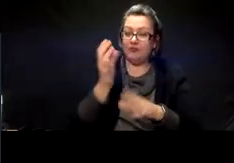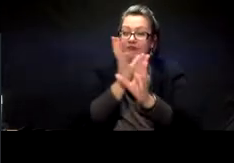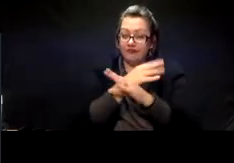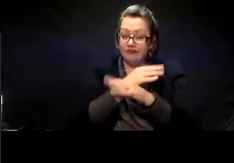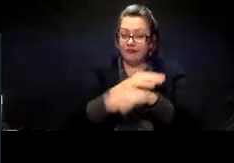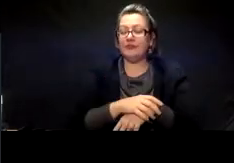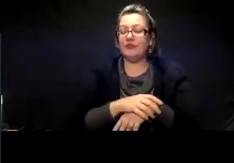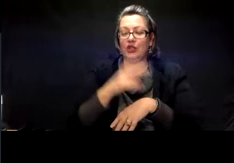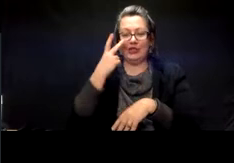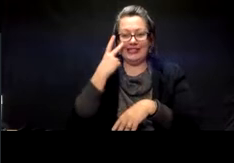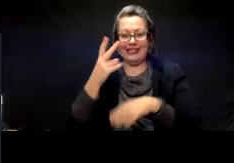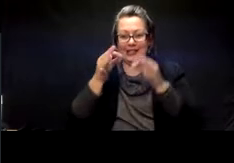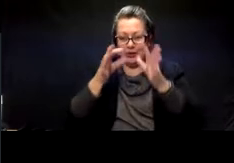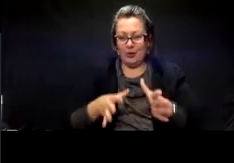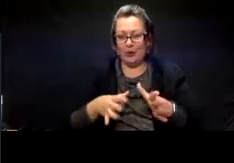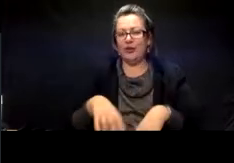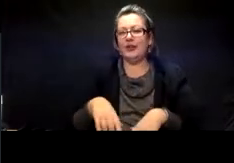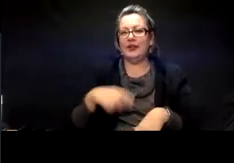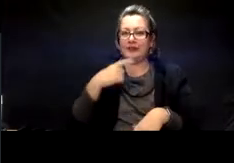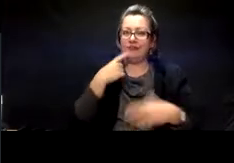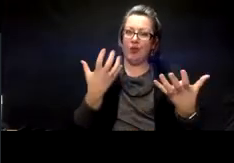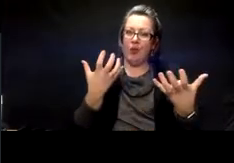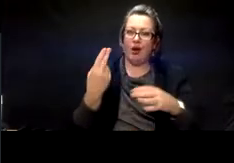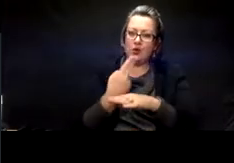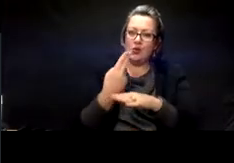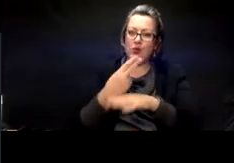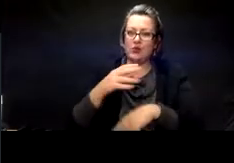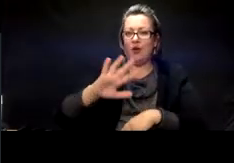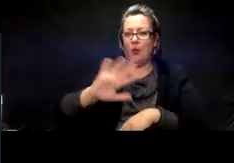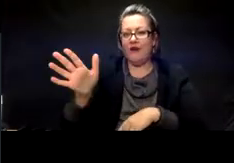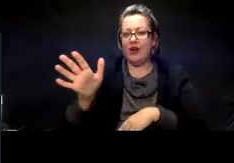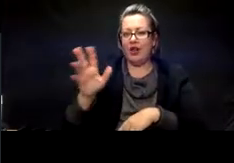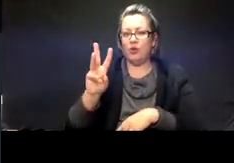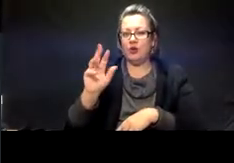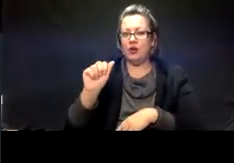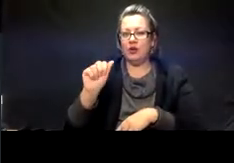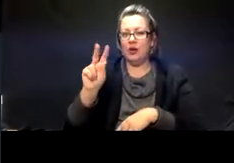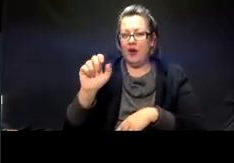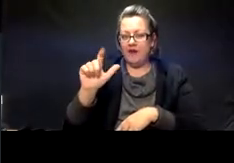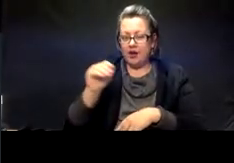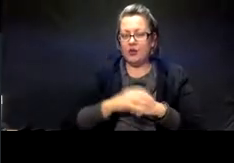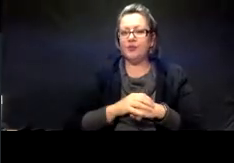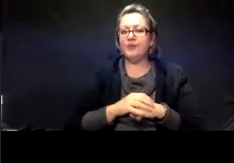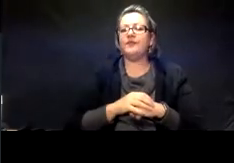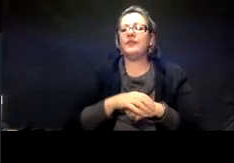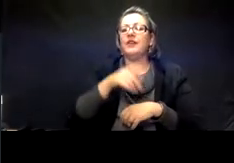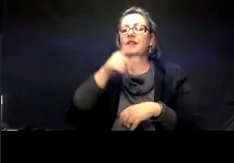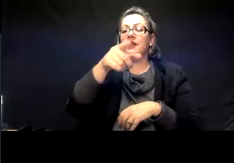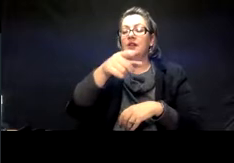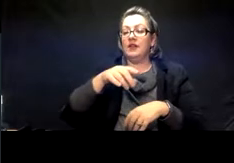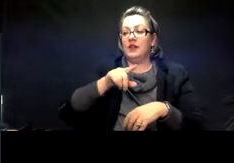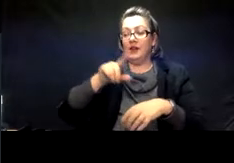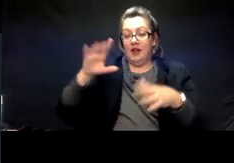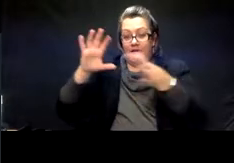So the deaf video phone user would call the hearing person. The deaf person would see the interpreter and they would tell them, I want to use